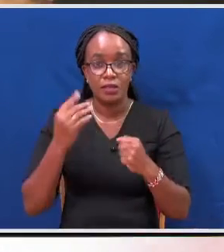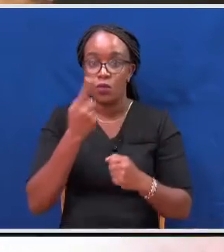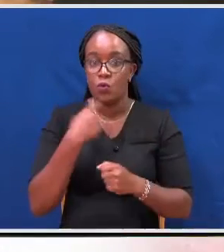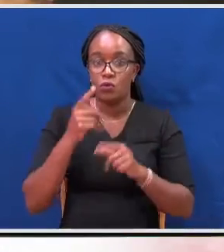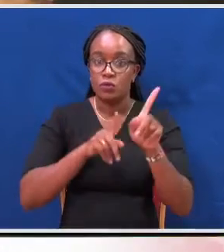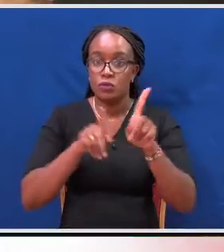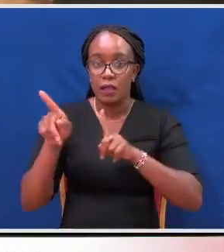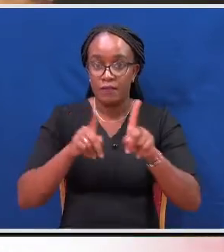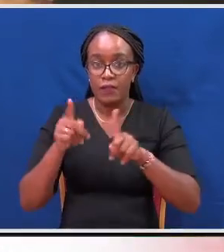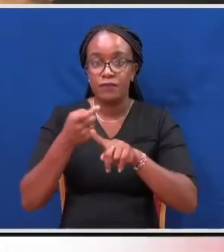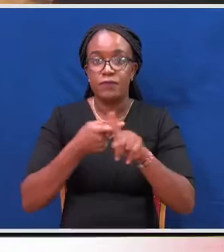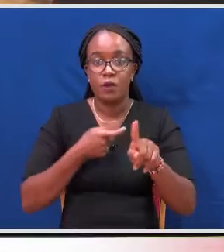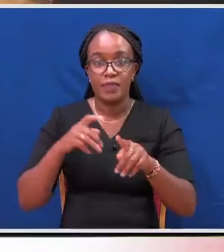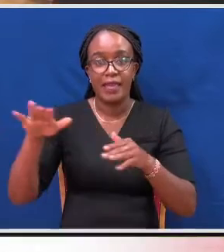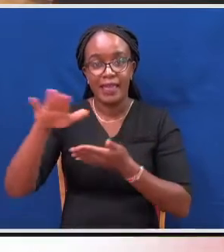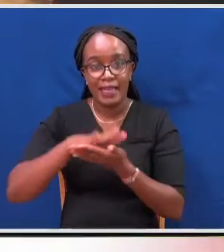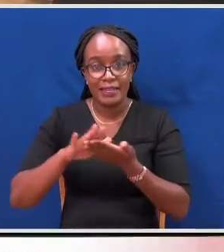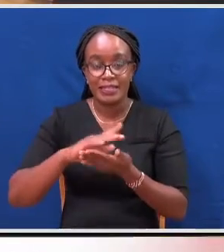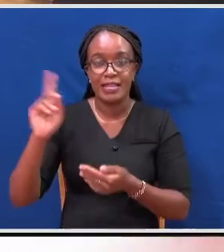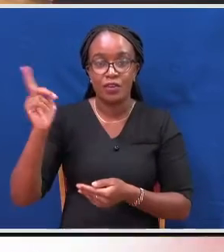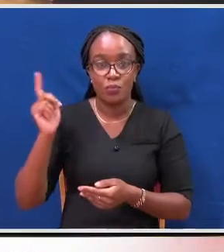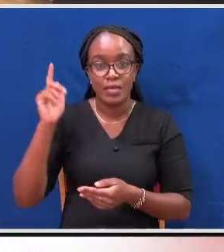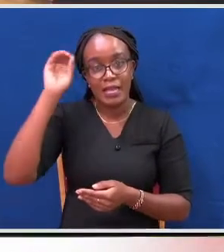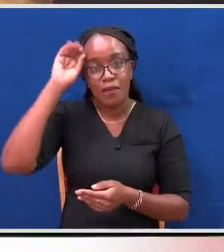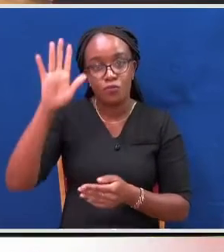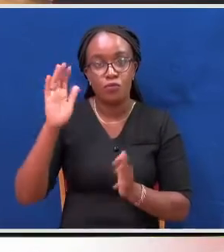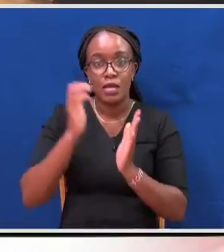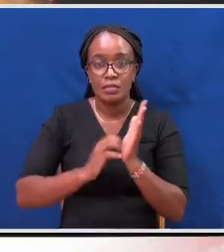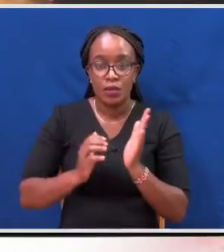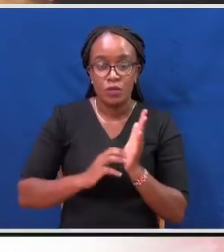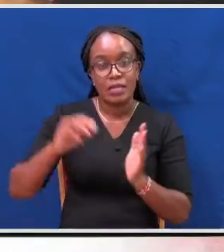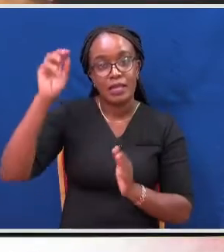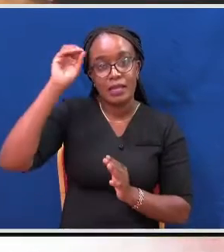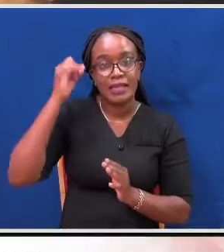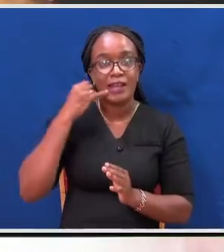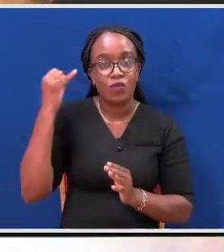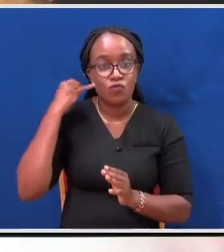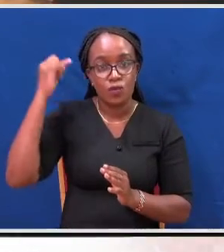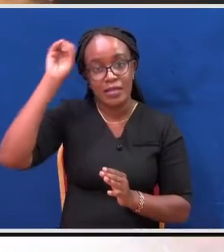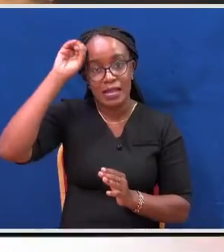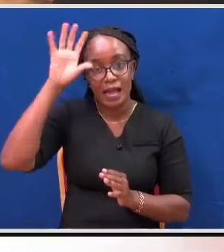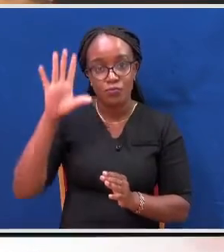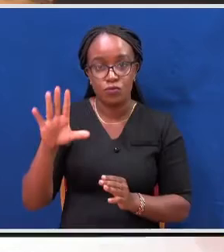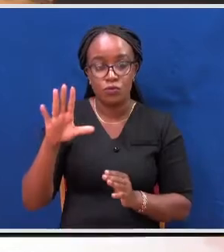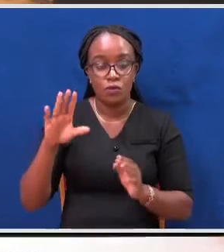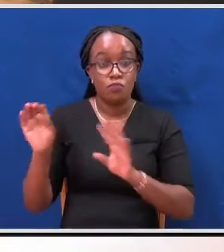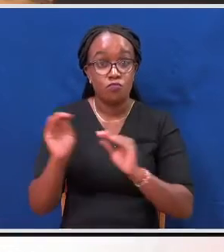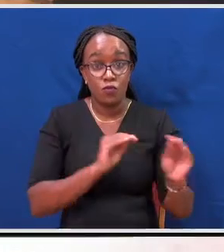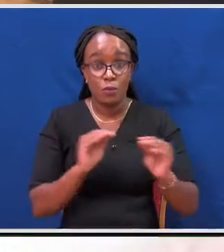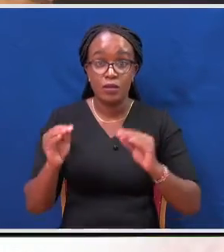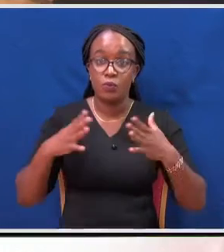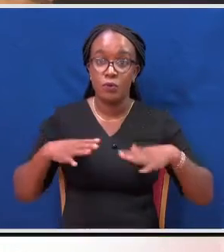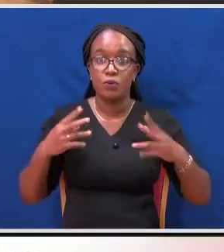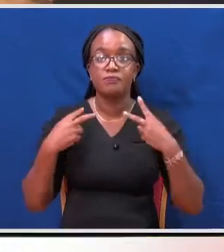five zone counties of Nairobi, Kiambu, Machakos, Nakuru, and Kajiado. However, movement of persons will not be restricted between